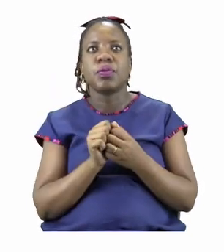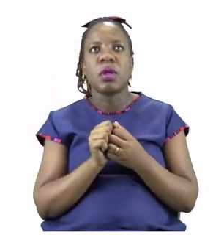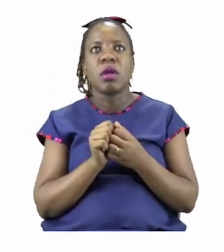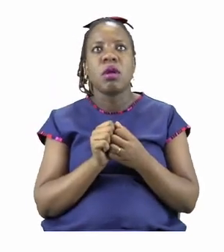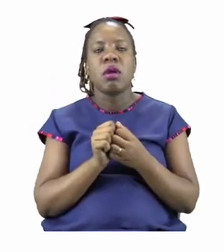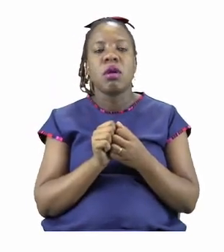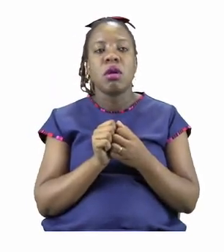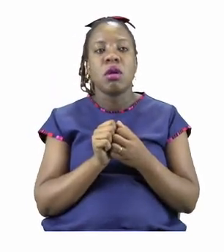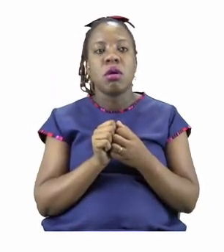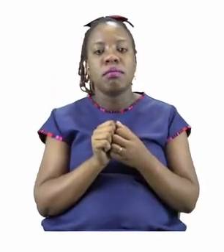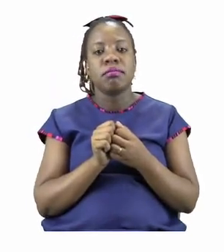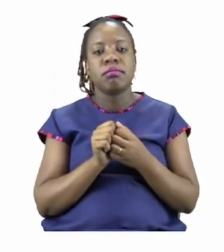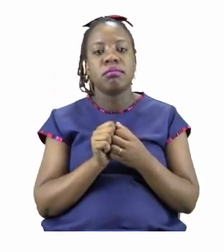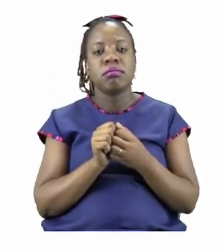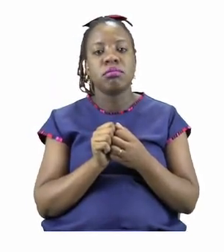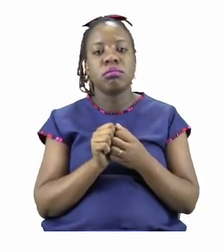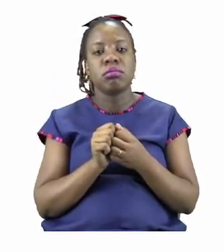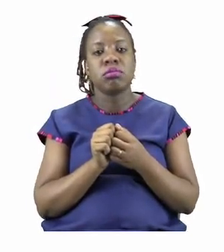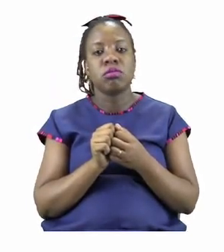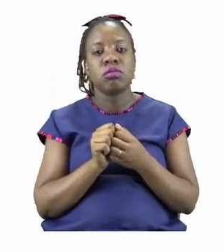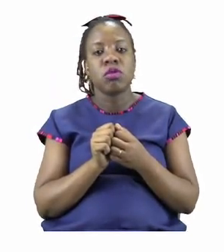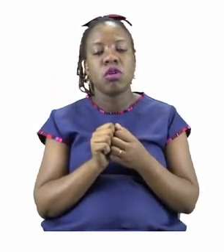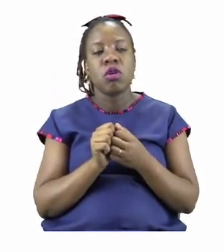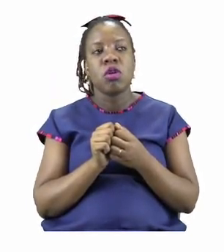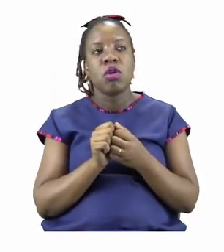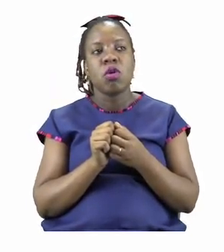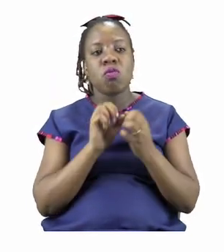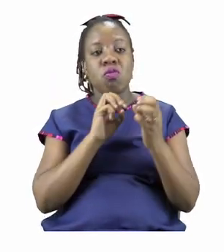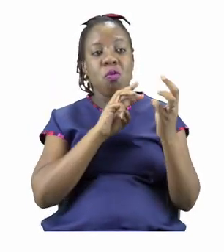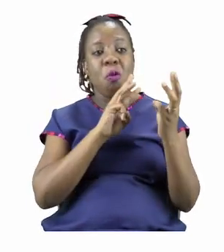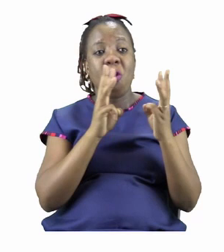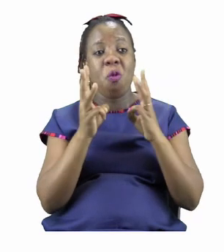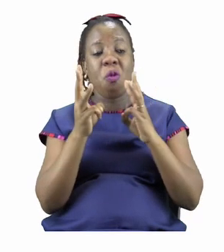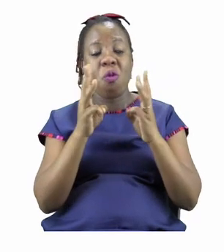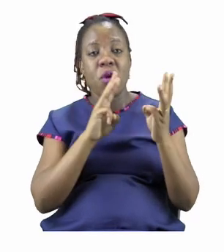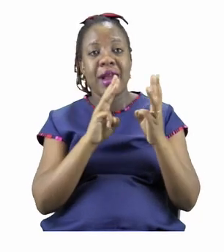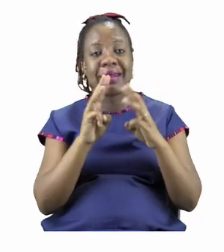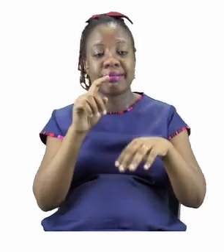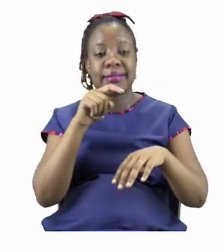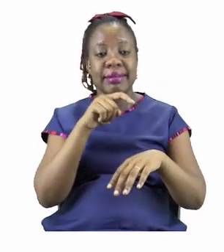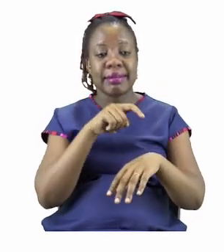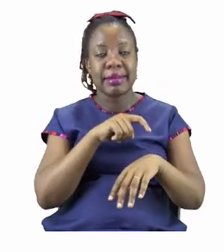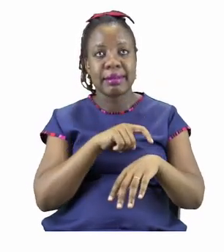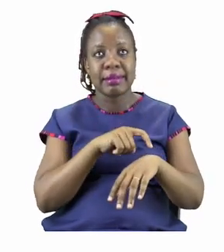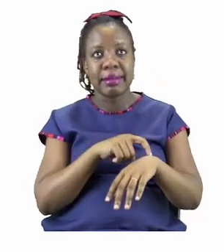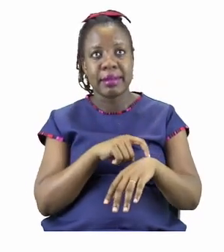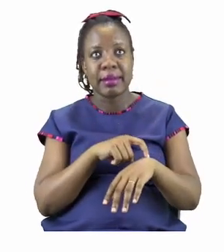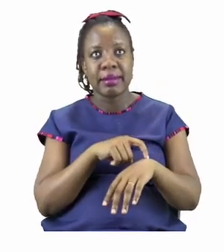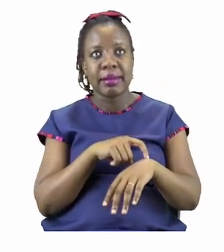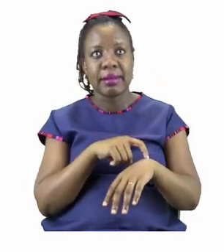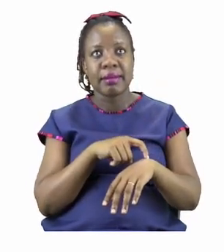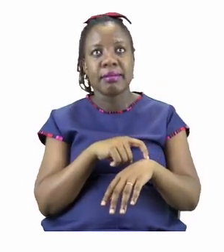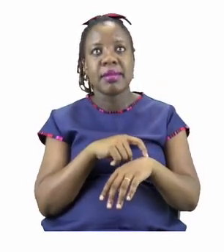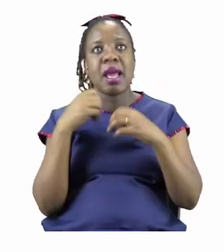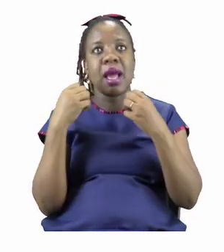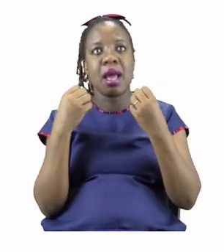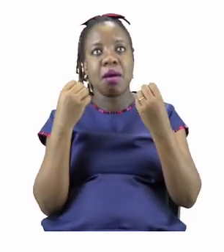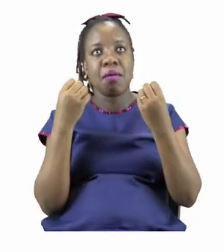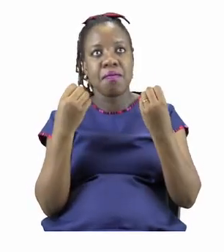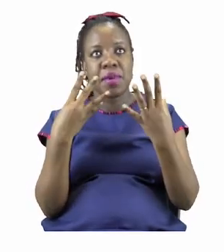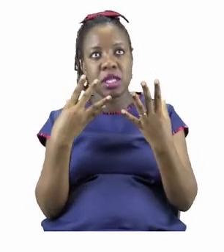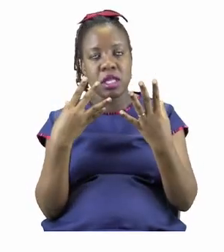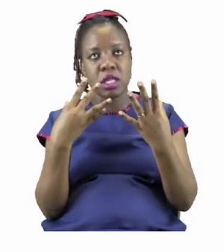one. So how many seasons are in the poem? 6, 5, 3, or